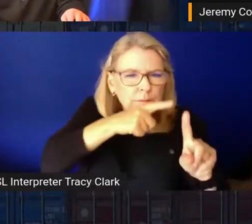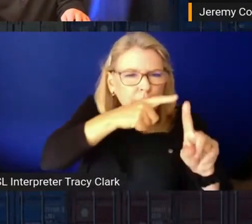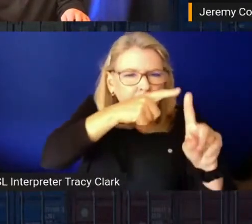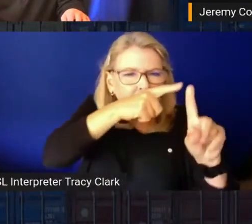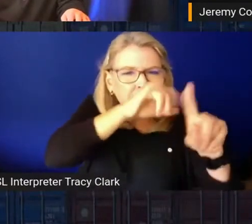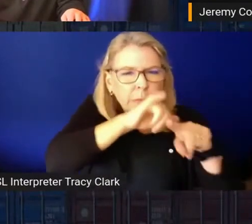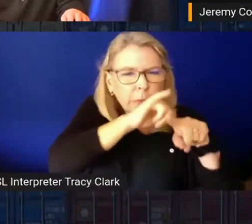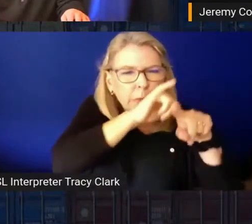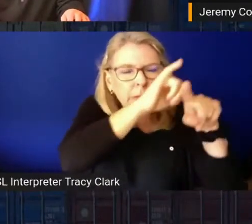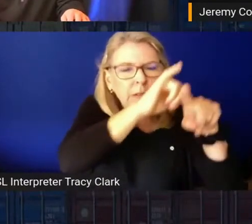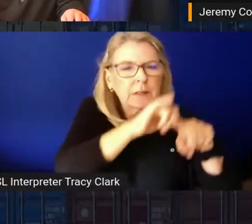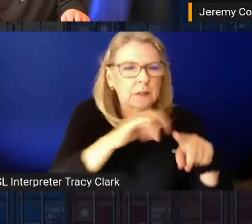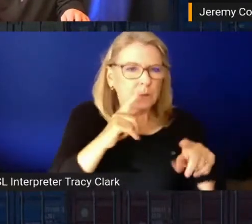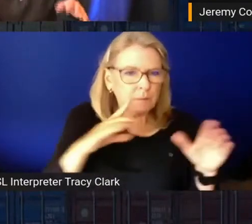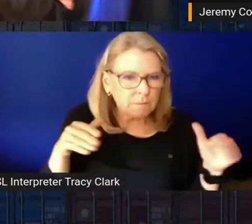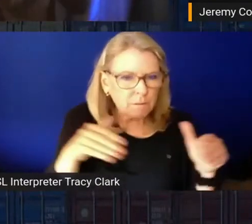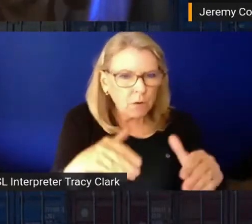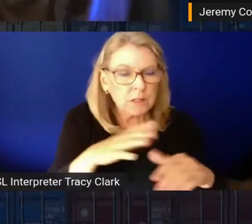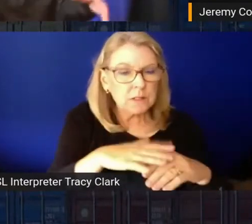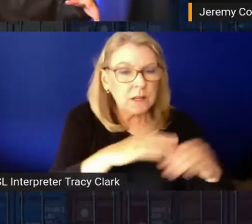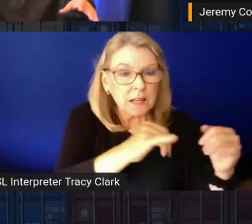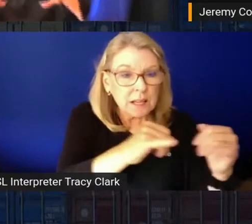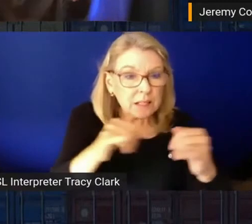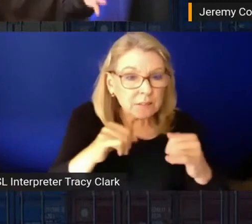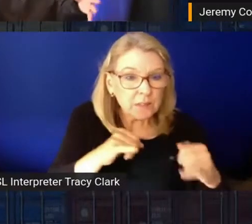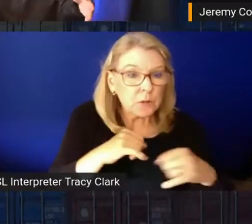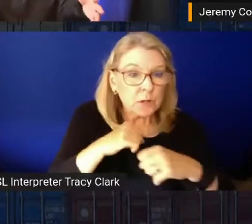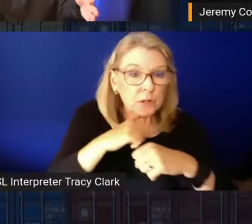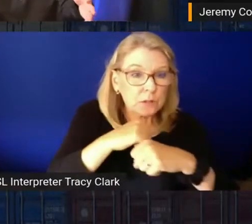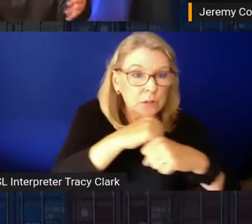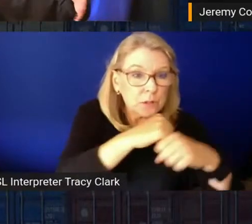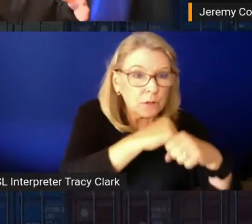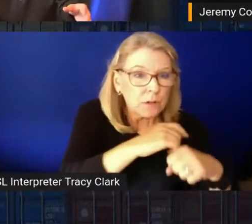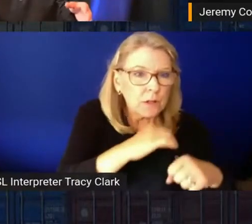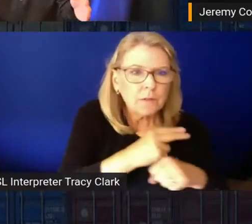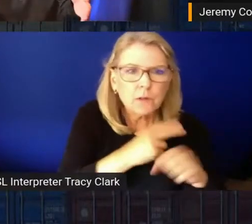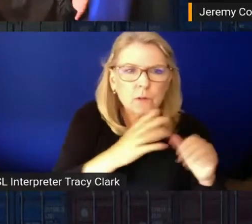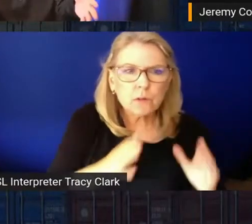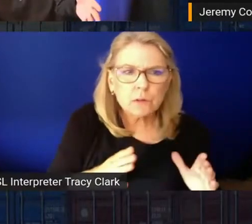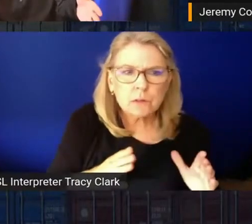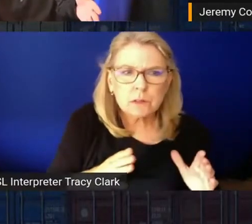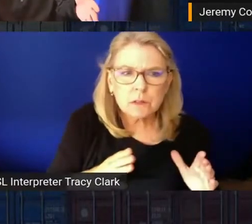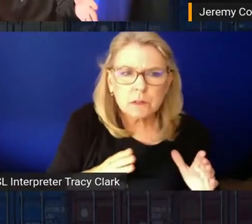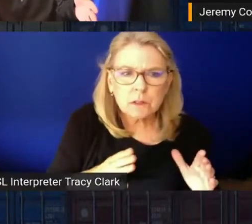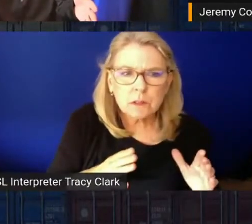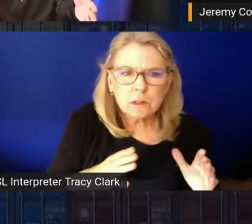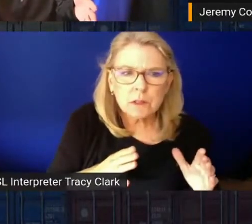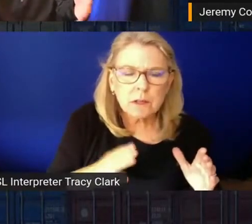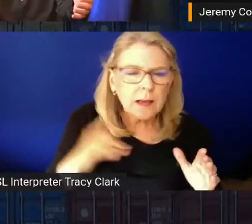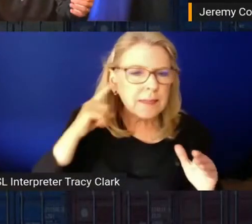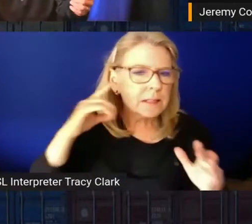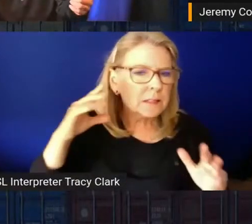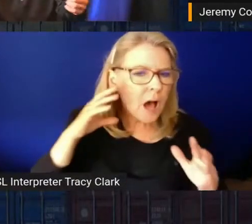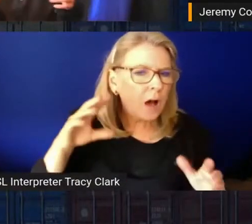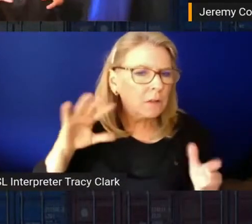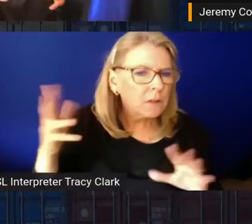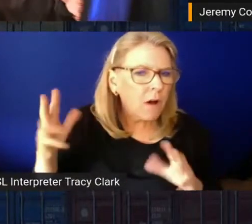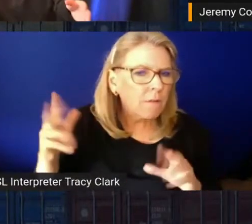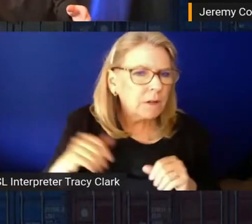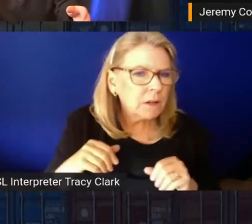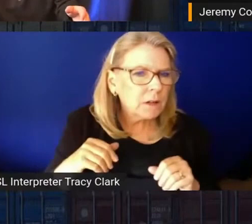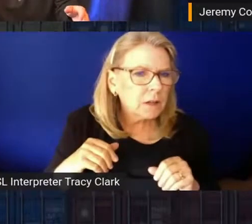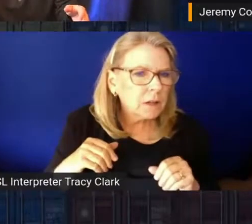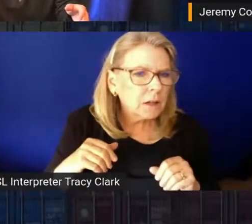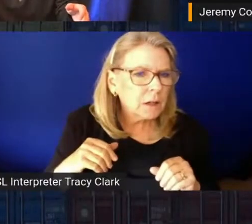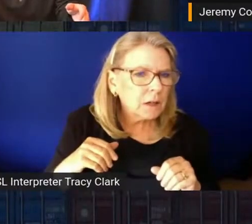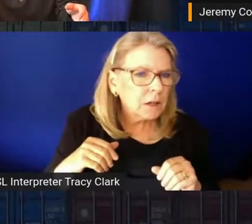need based on, it's not just a generic, hey, this is a policy you can like. The pod security policy is great for the